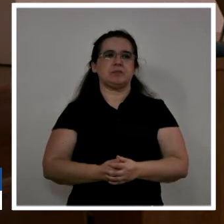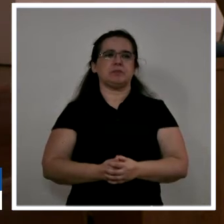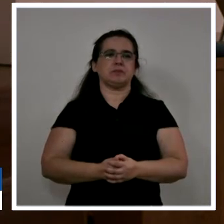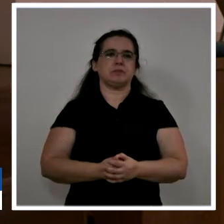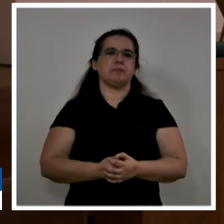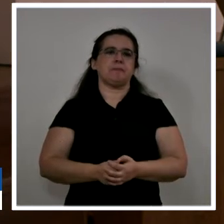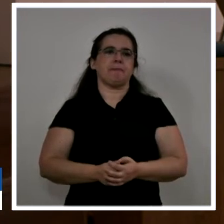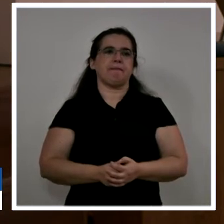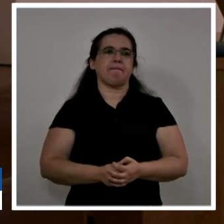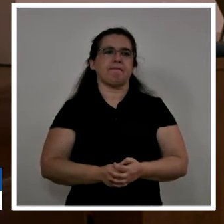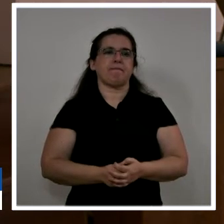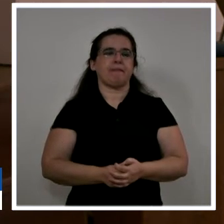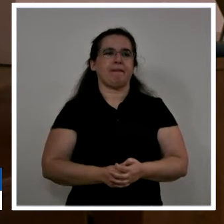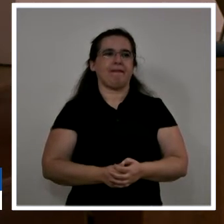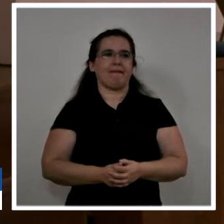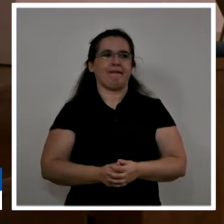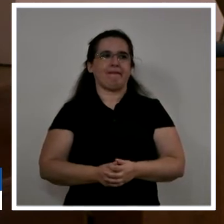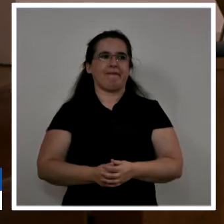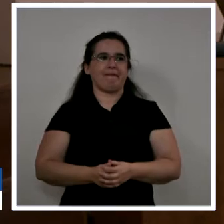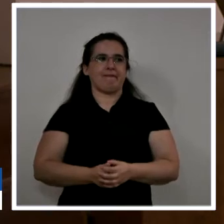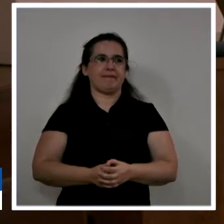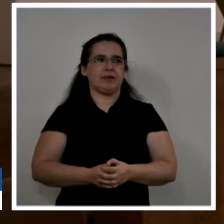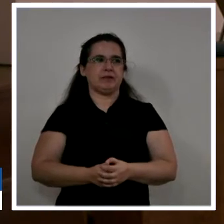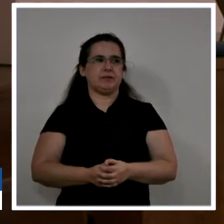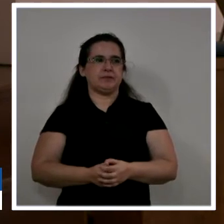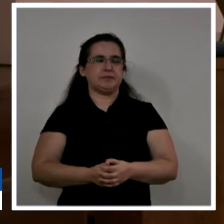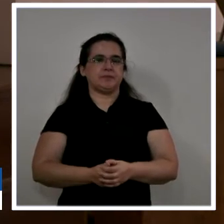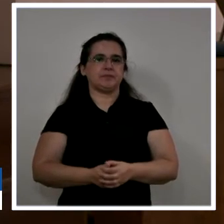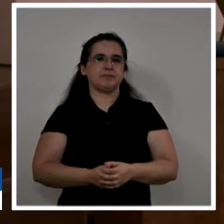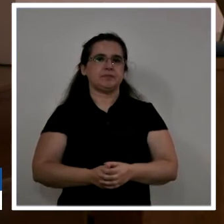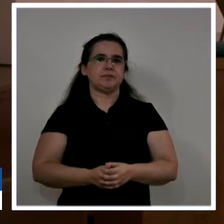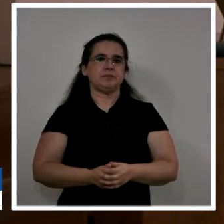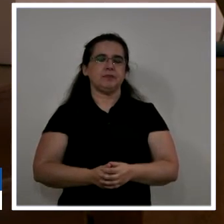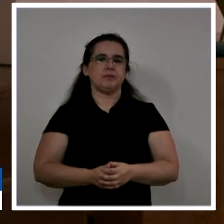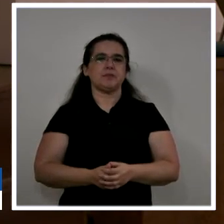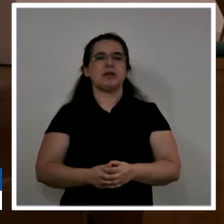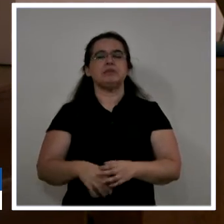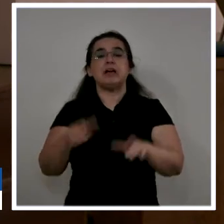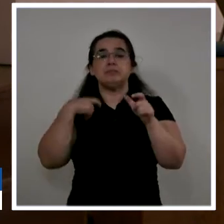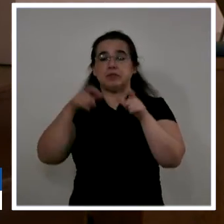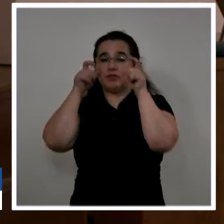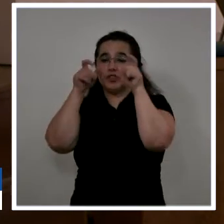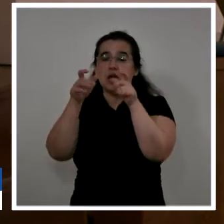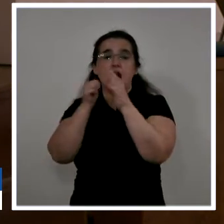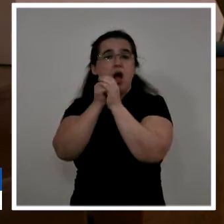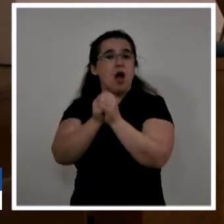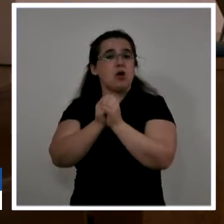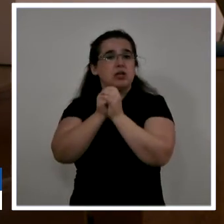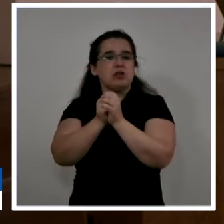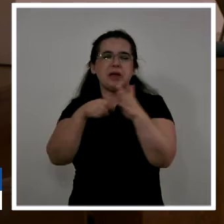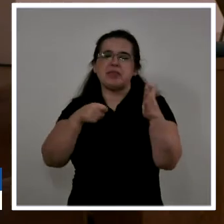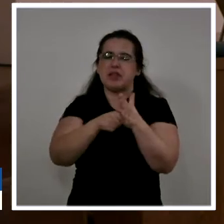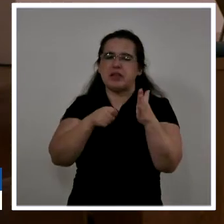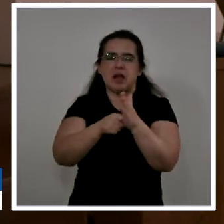willing, the spirit indeed is willing, but the flesh is weak." Vigiai e orai para que não entreis em